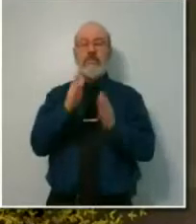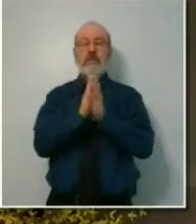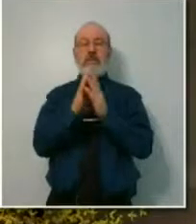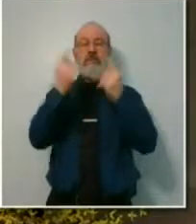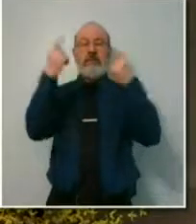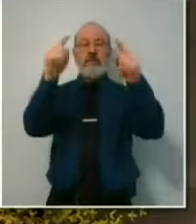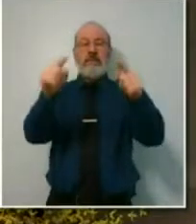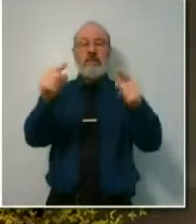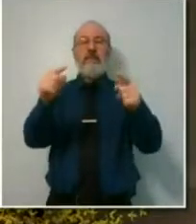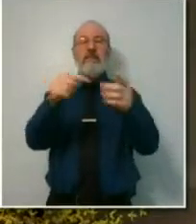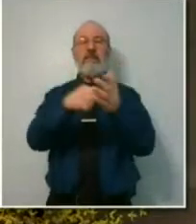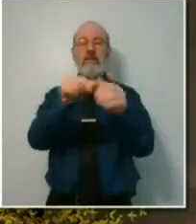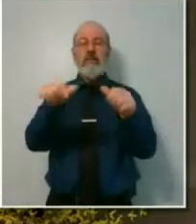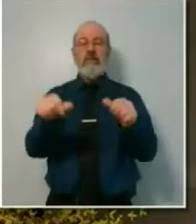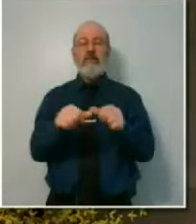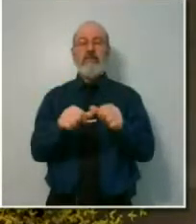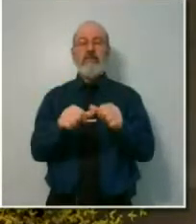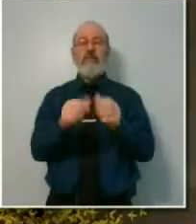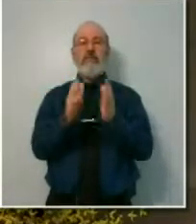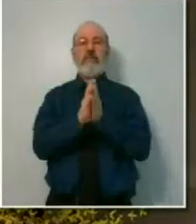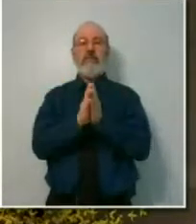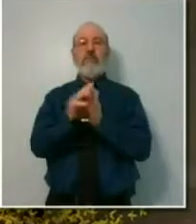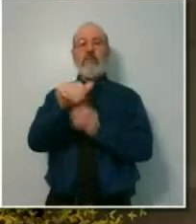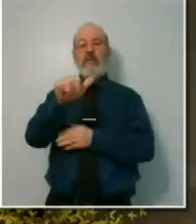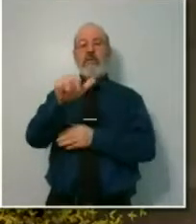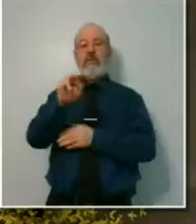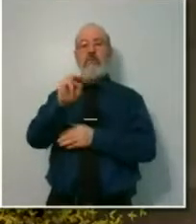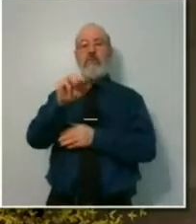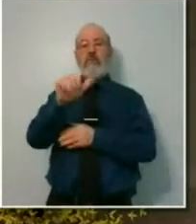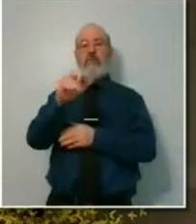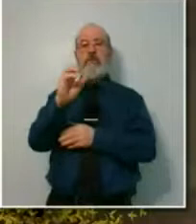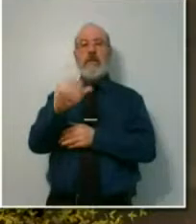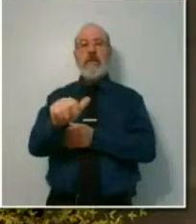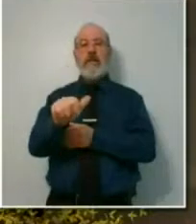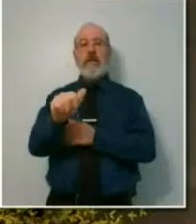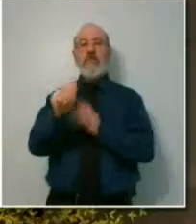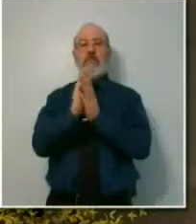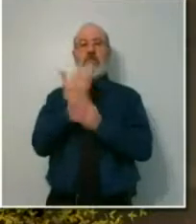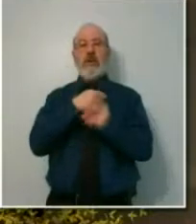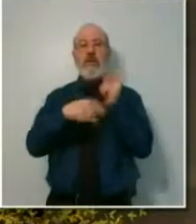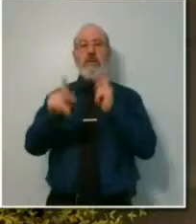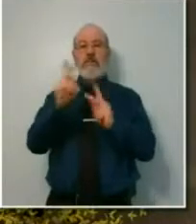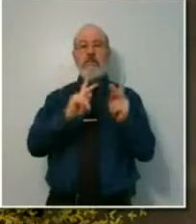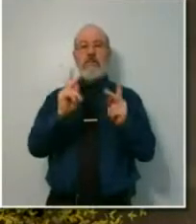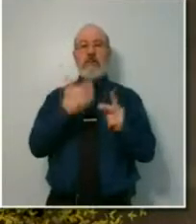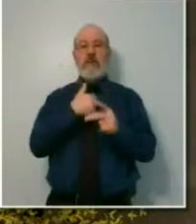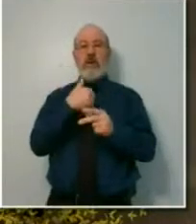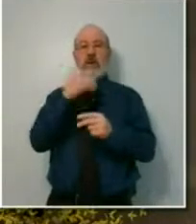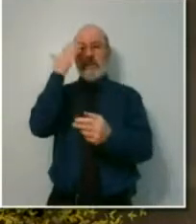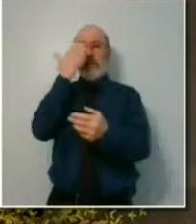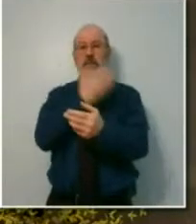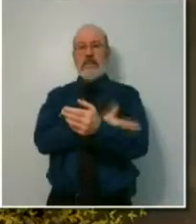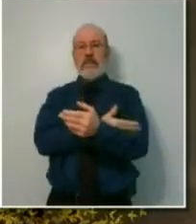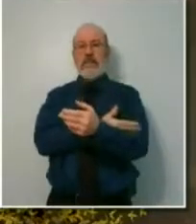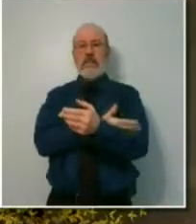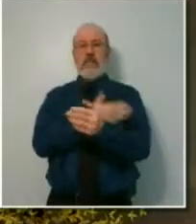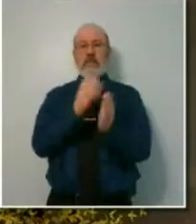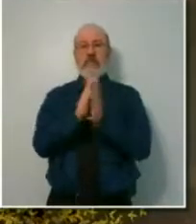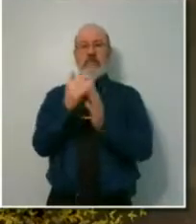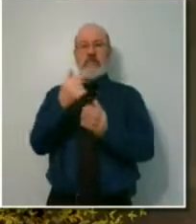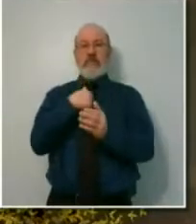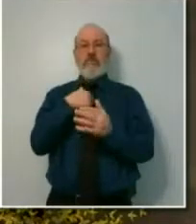area. So pray for Amanda, pray for our people, pray for our boys, and pray for me to have